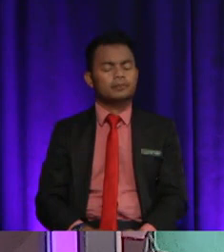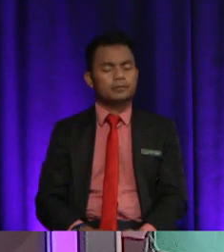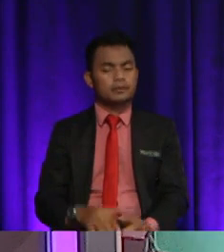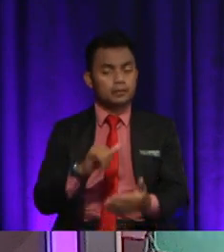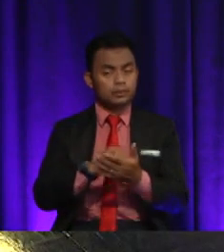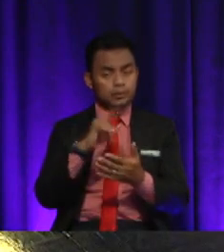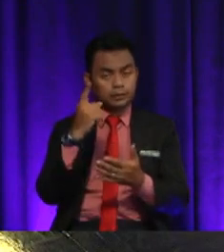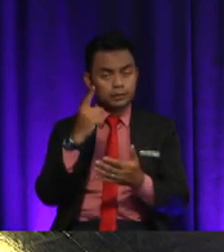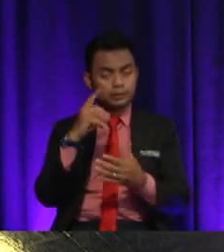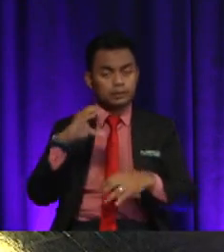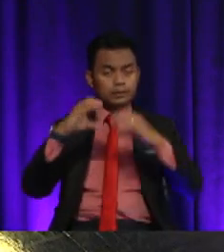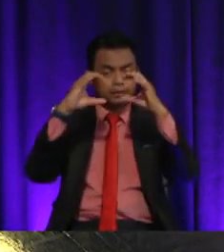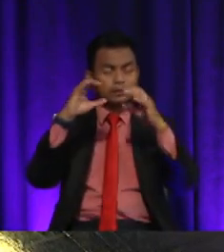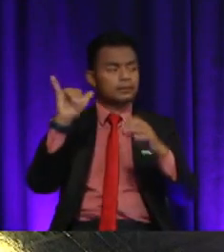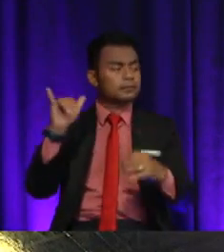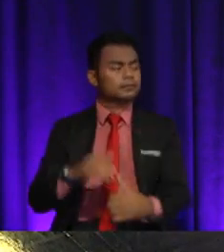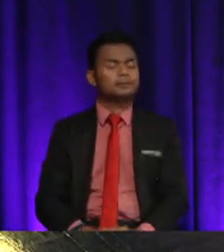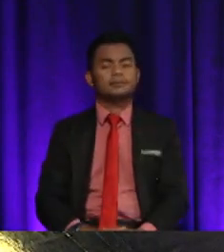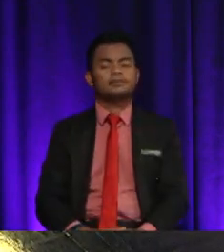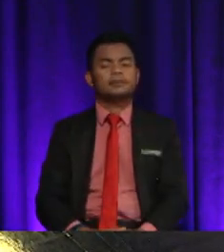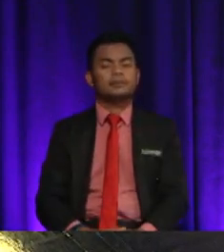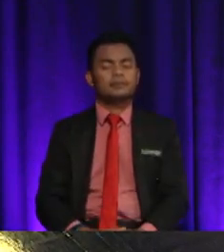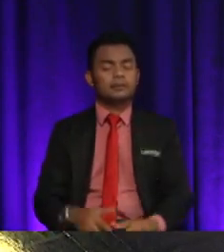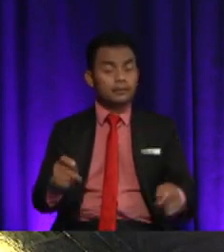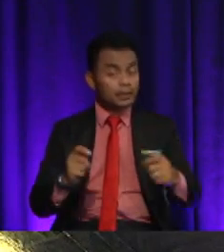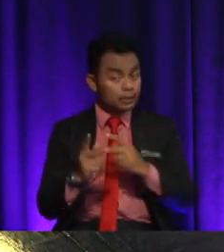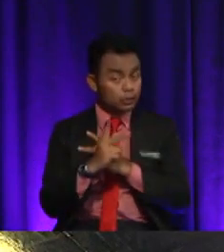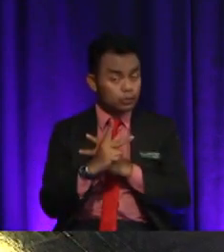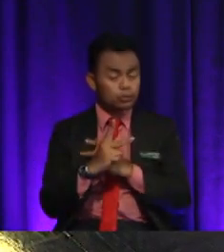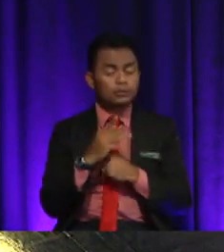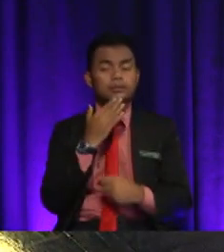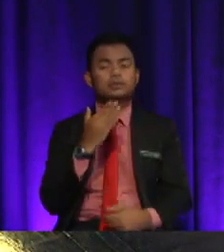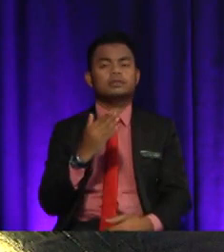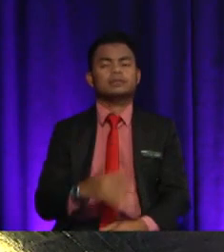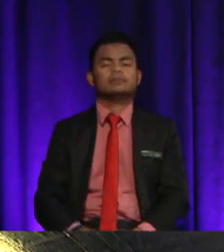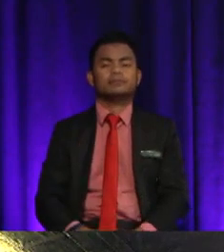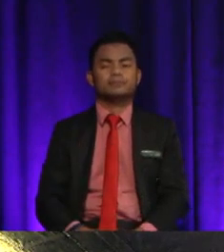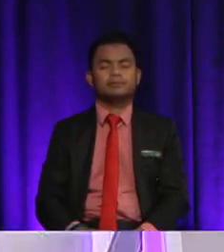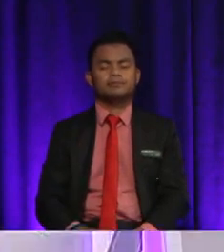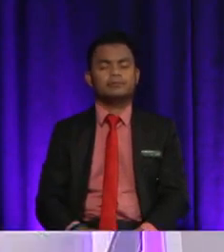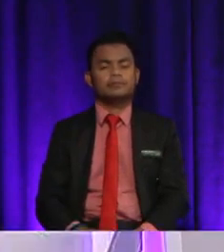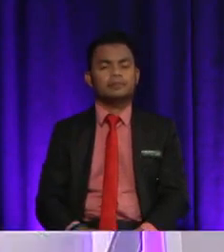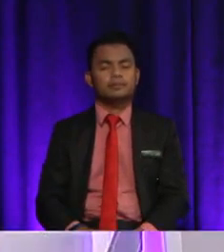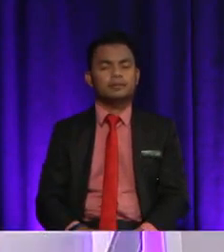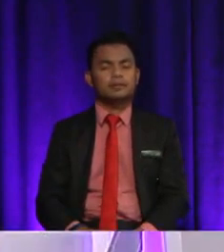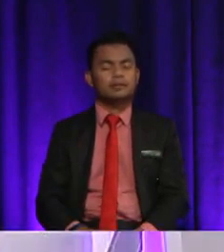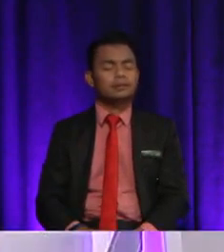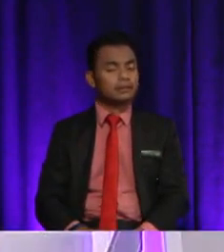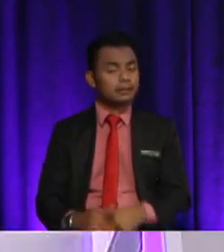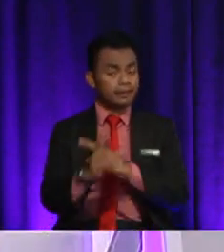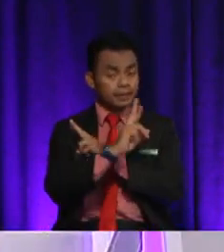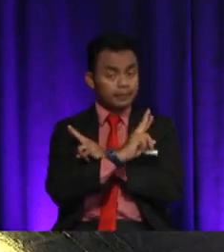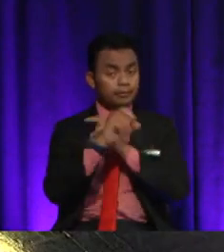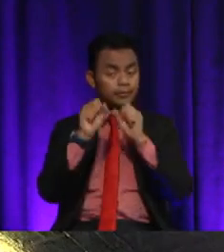All right, thank you very much, teacher, for sharing on that, in case we don't have a dictionary around. Well, teacher, how about we take a short break? Is that all